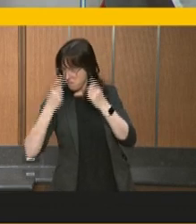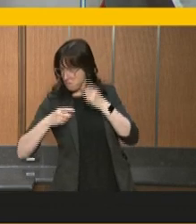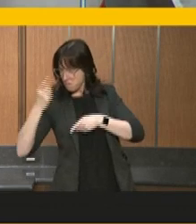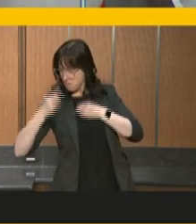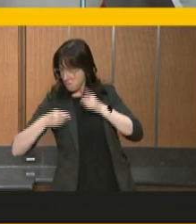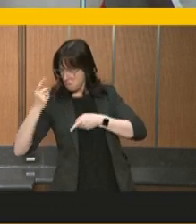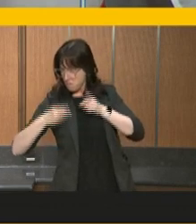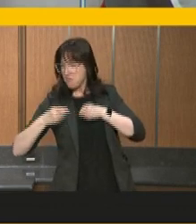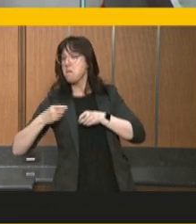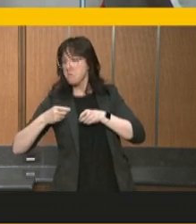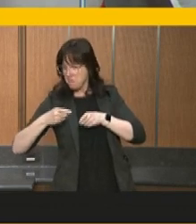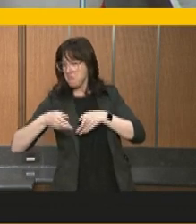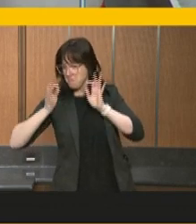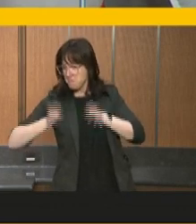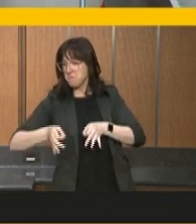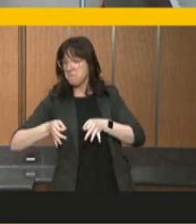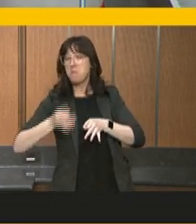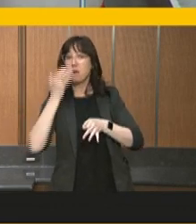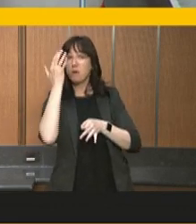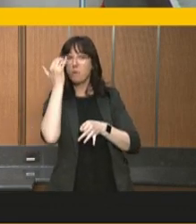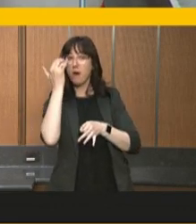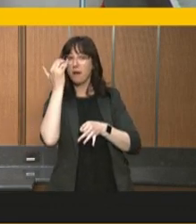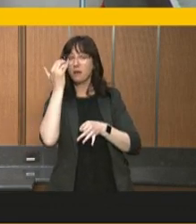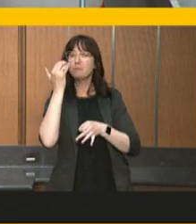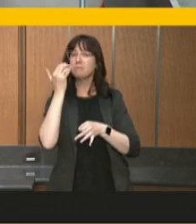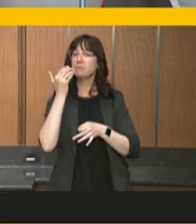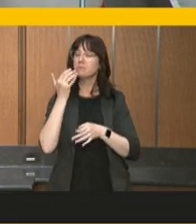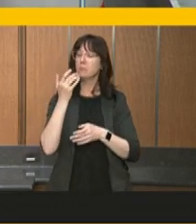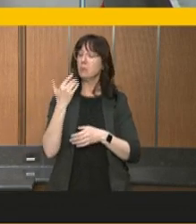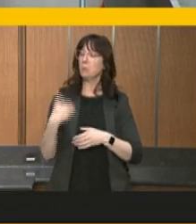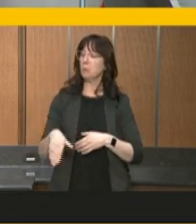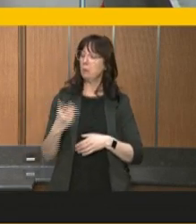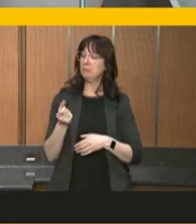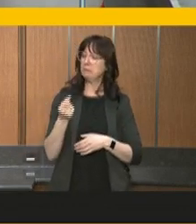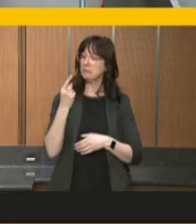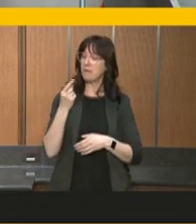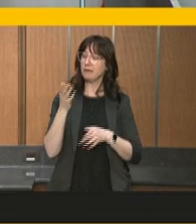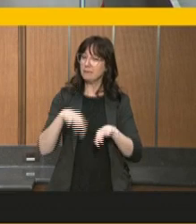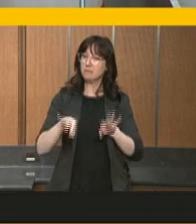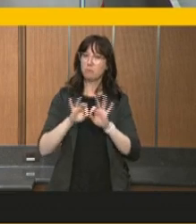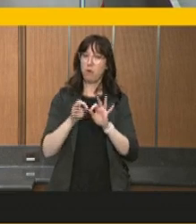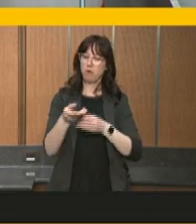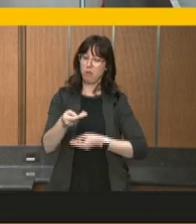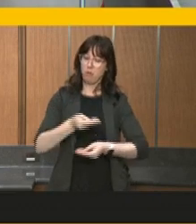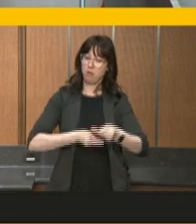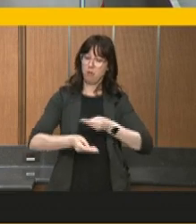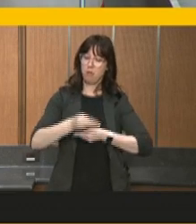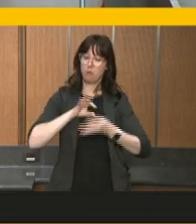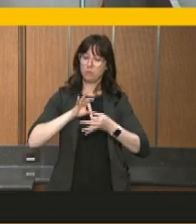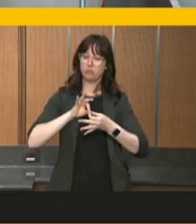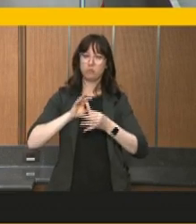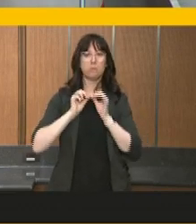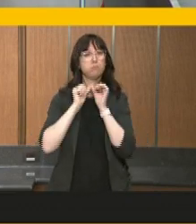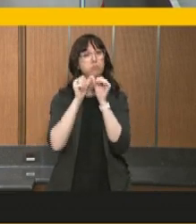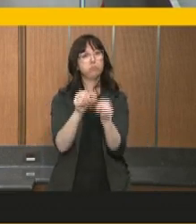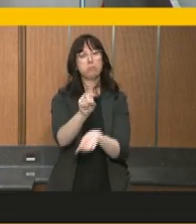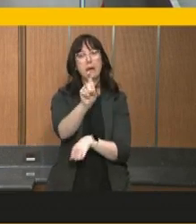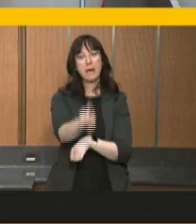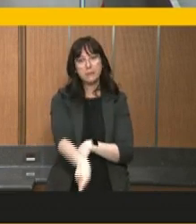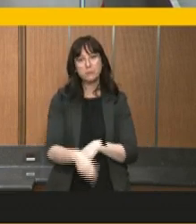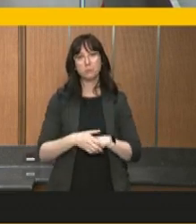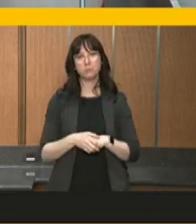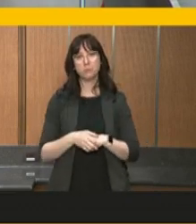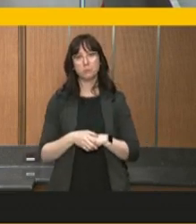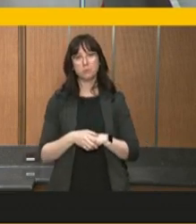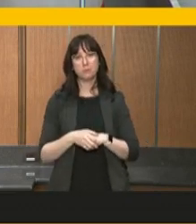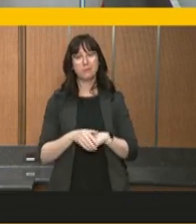American neighbors was because we understand how essential that trading relationship is, and our American neighbors understand